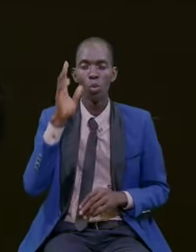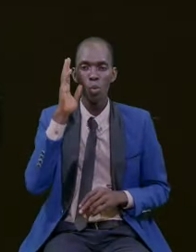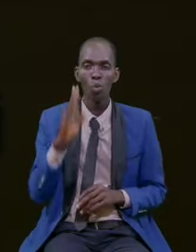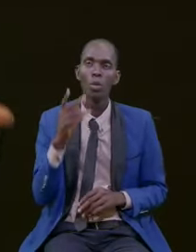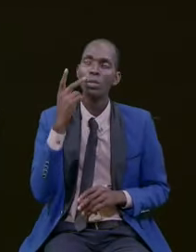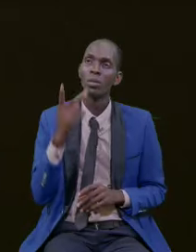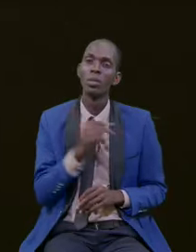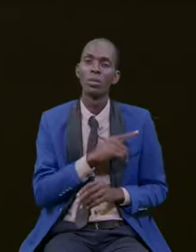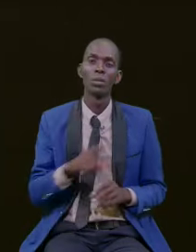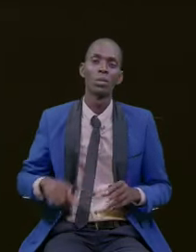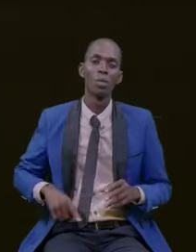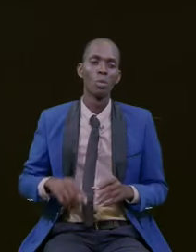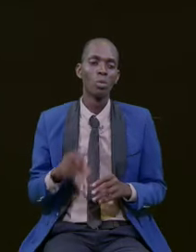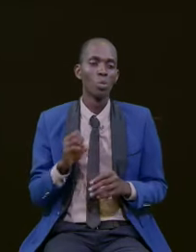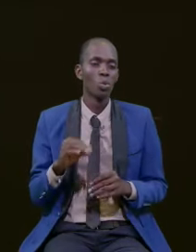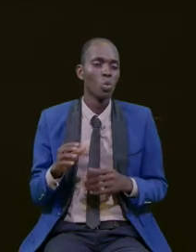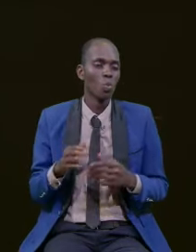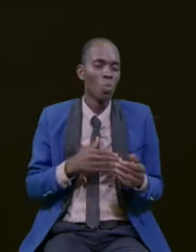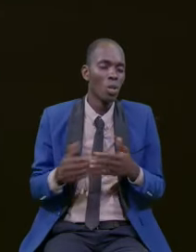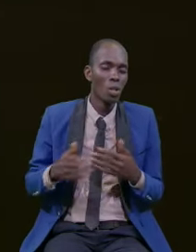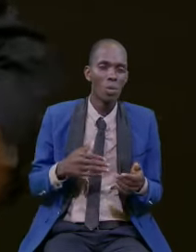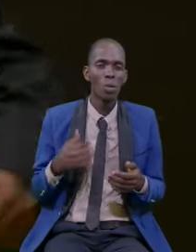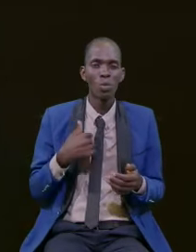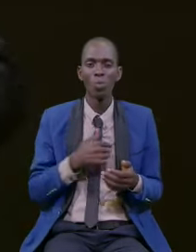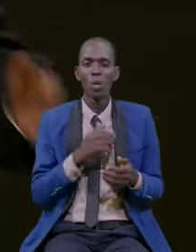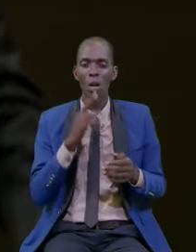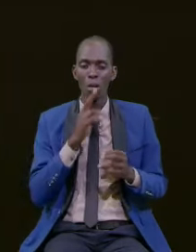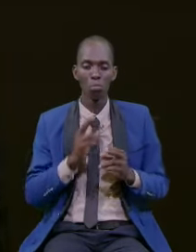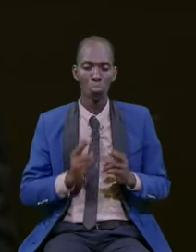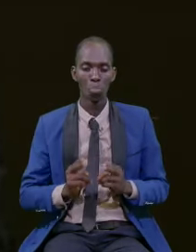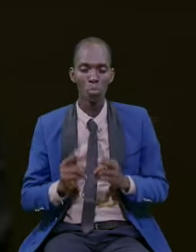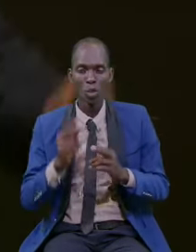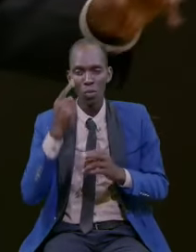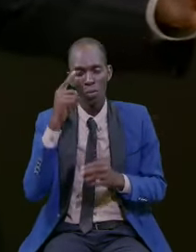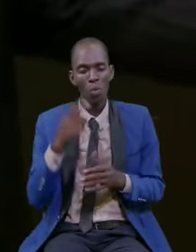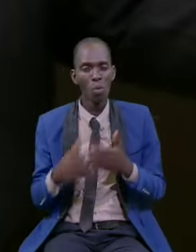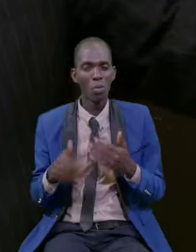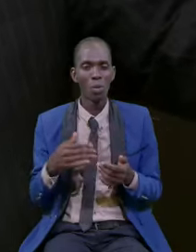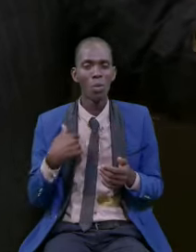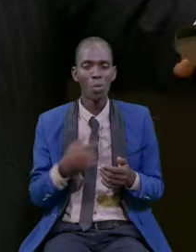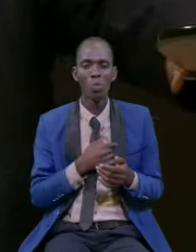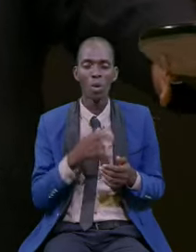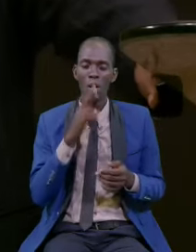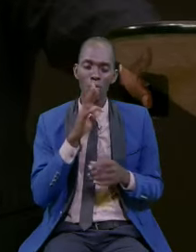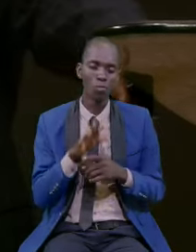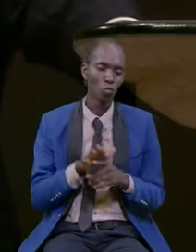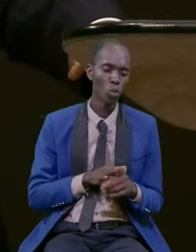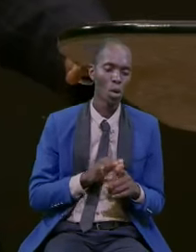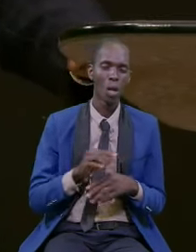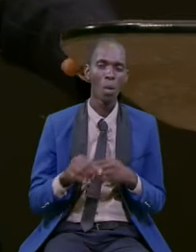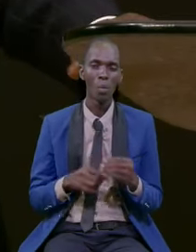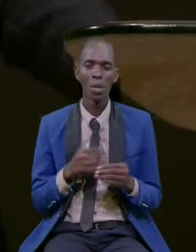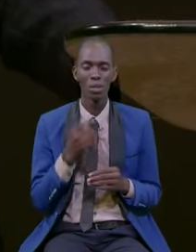whatever we're hurrying for, whatever we're impatient for, whatever we're getting angry about, understand, if